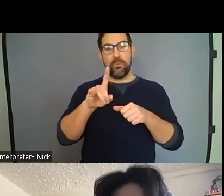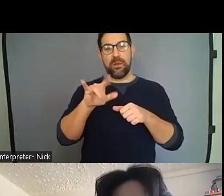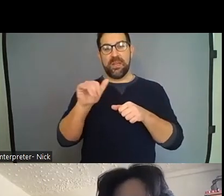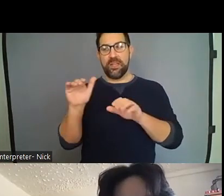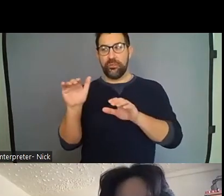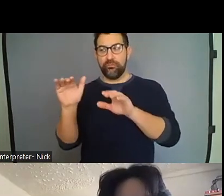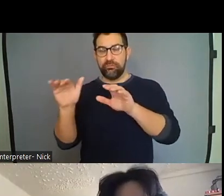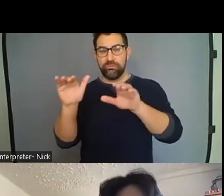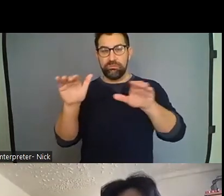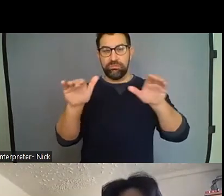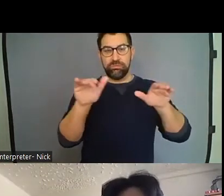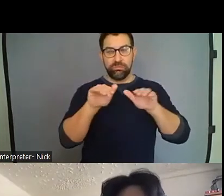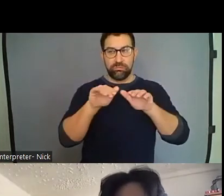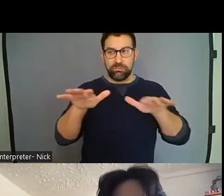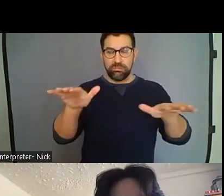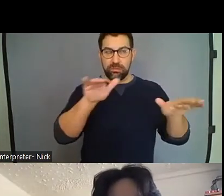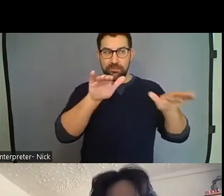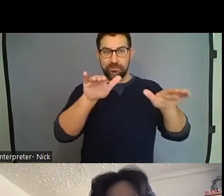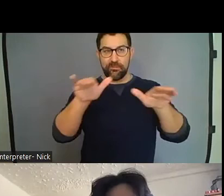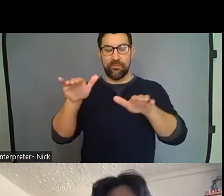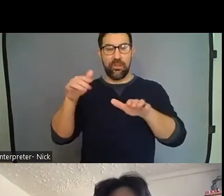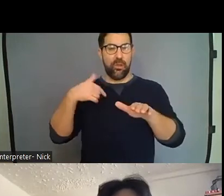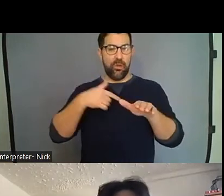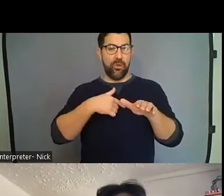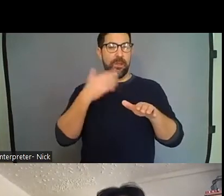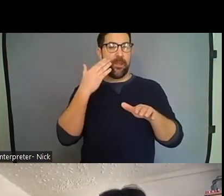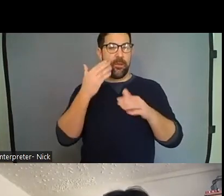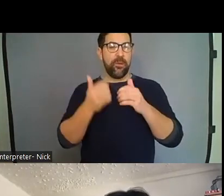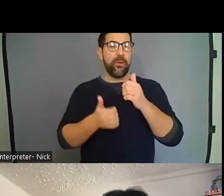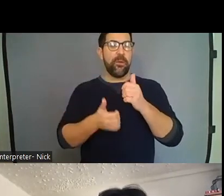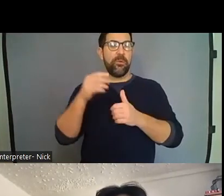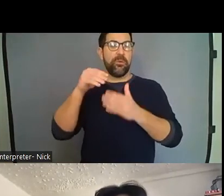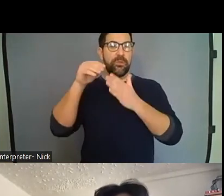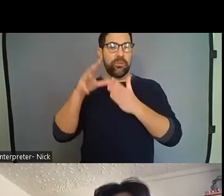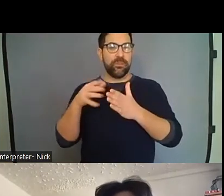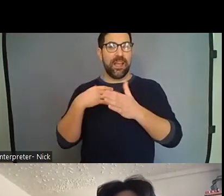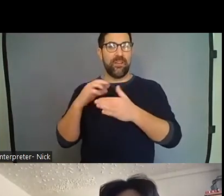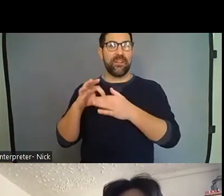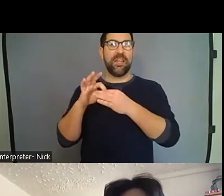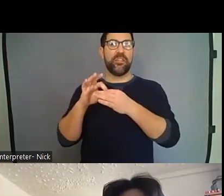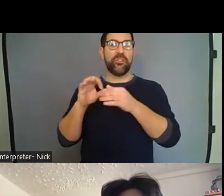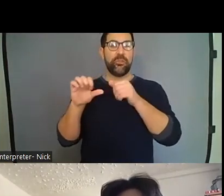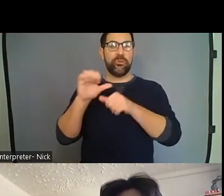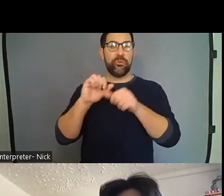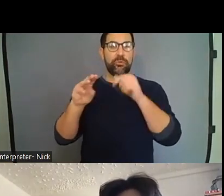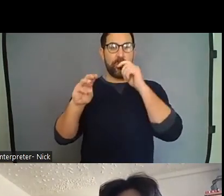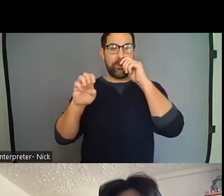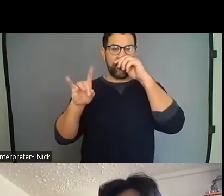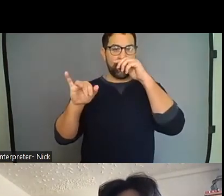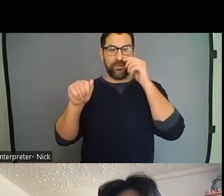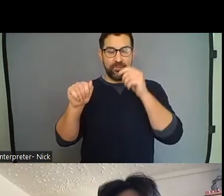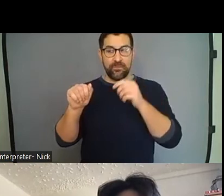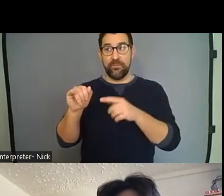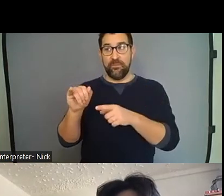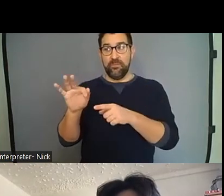possible, because we knew that most students have some connection to social media. And even if they